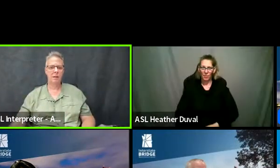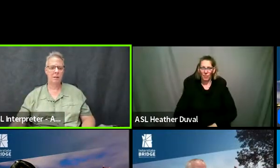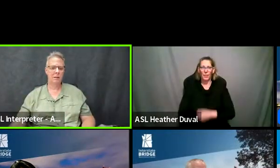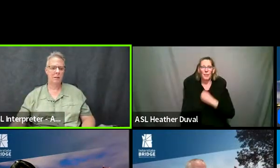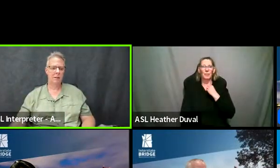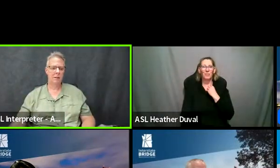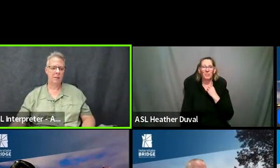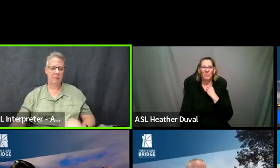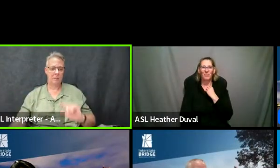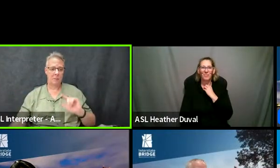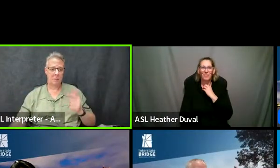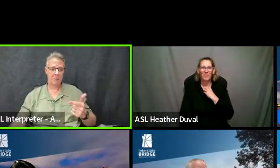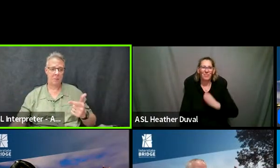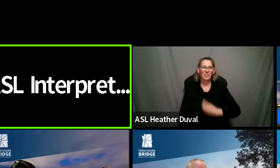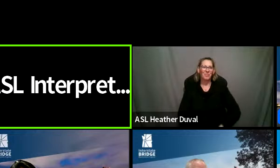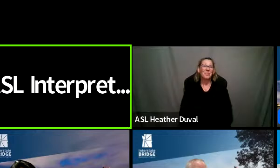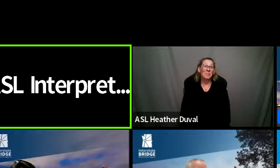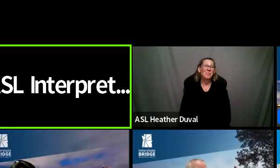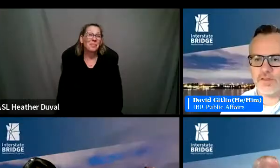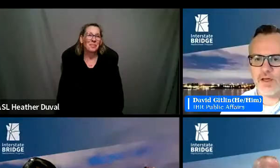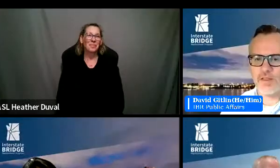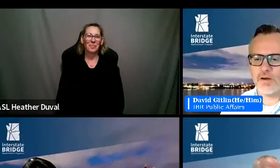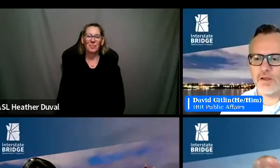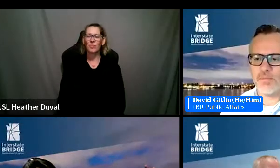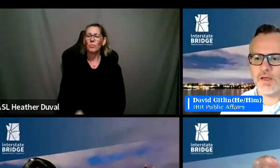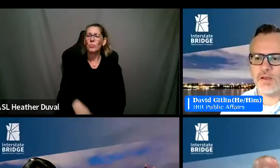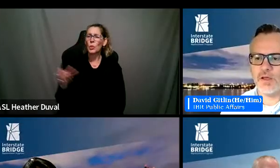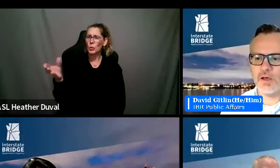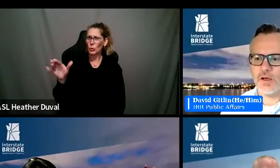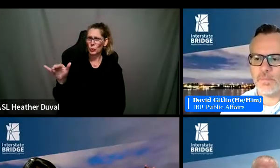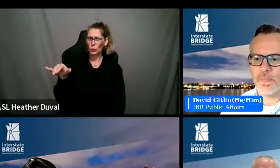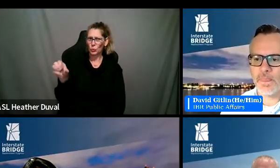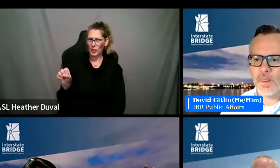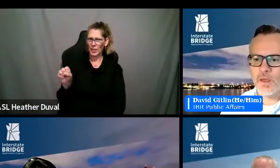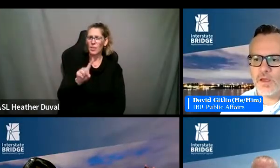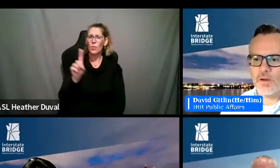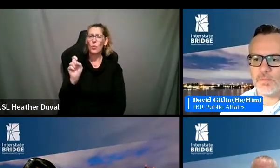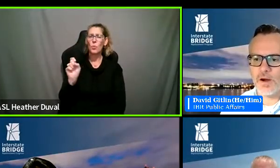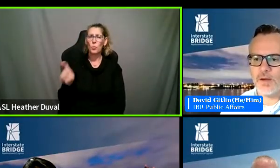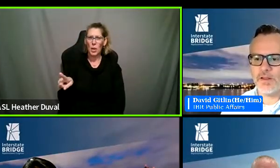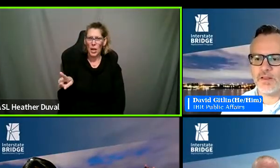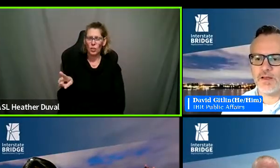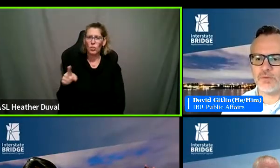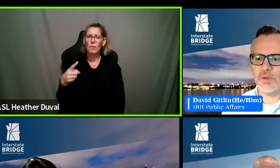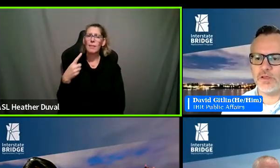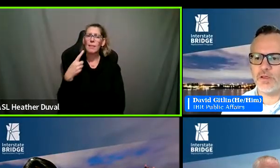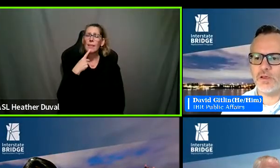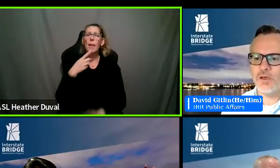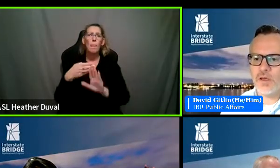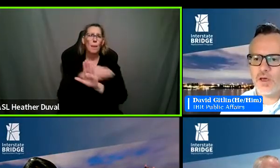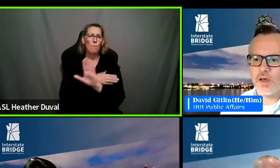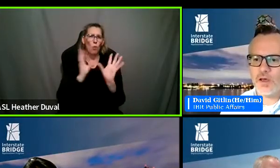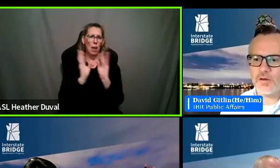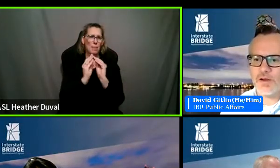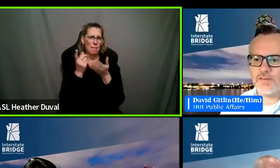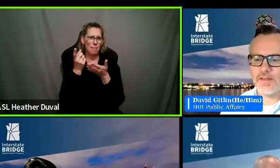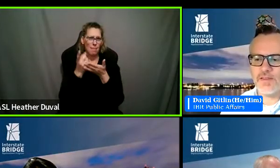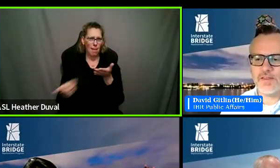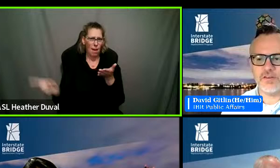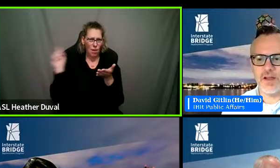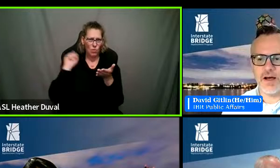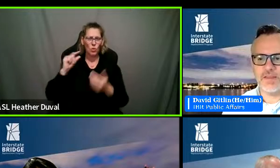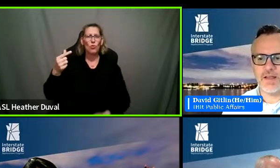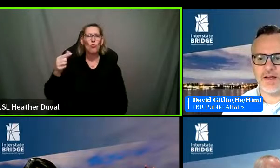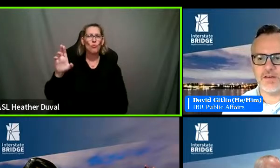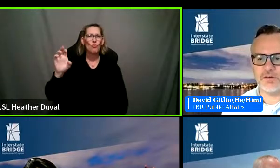So Chris, the question is that there had been, in a prior meeting last week, Greg said